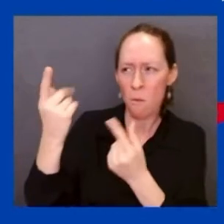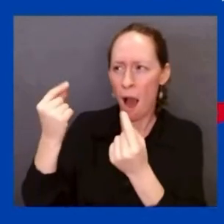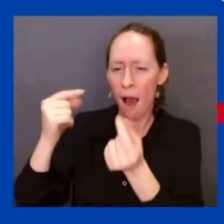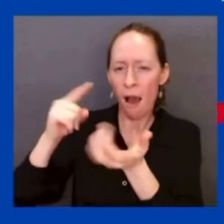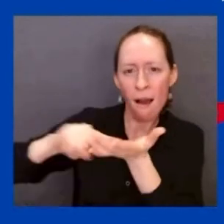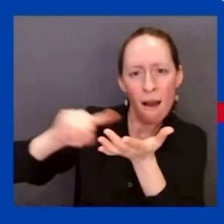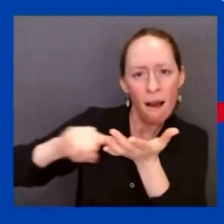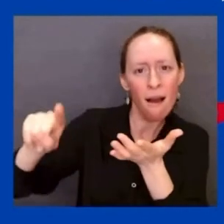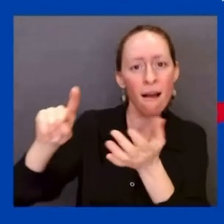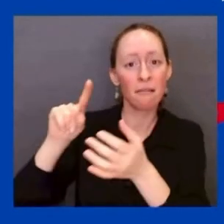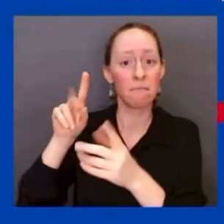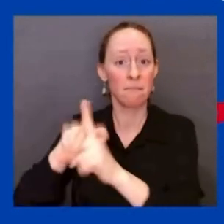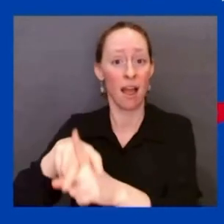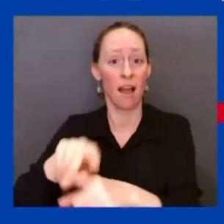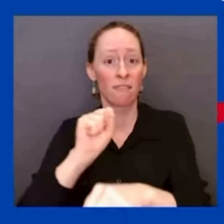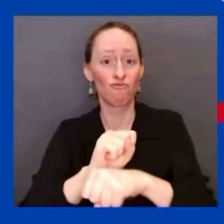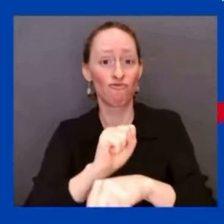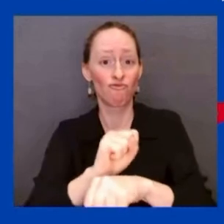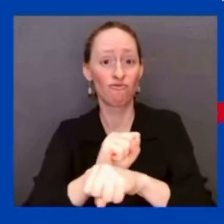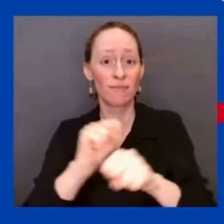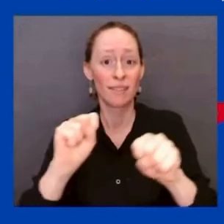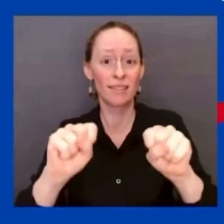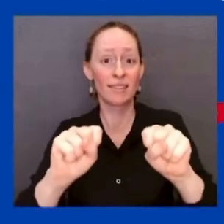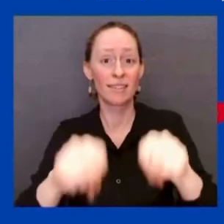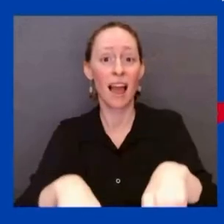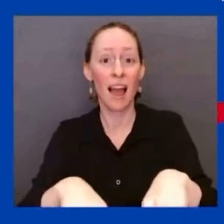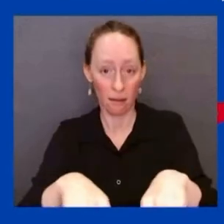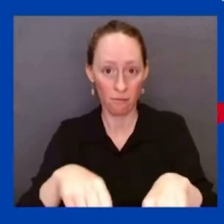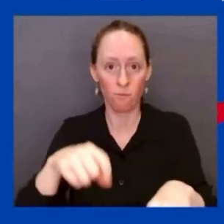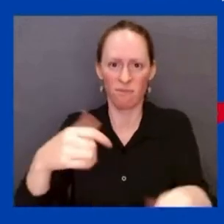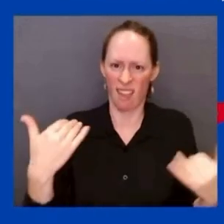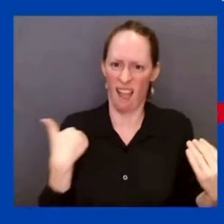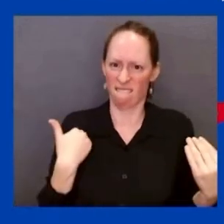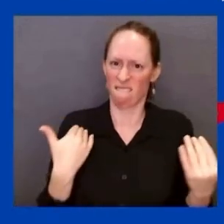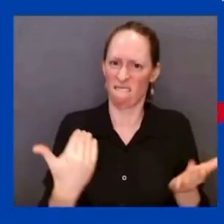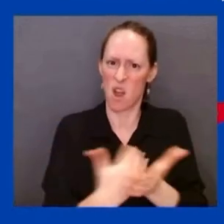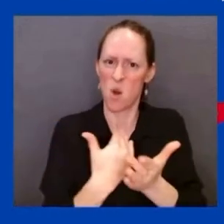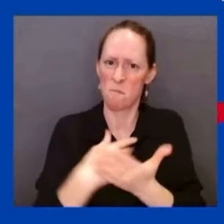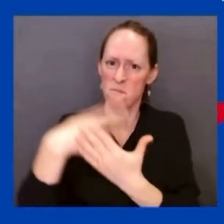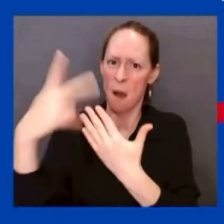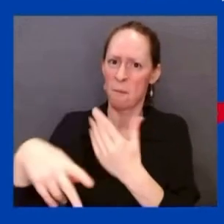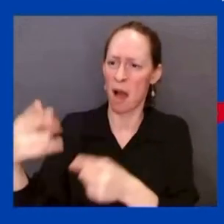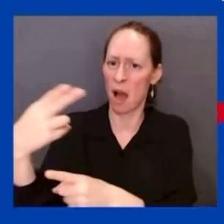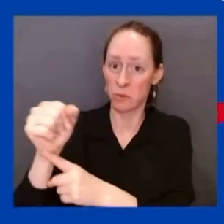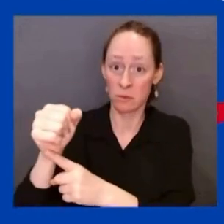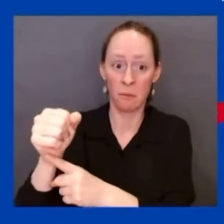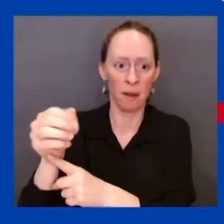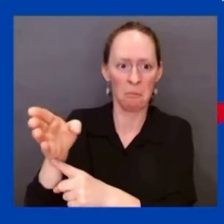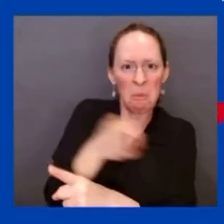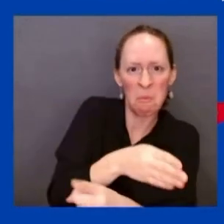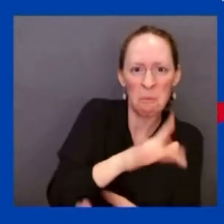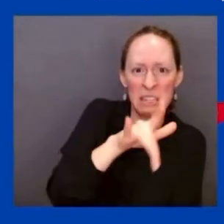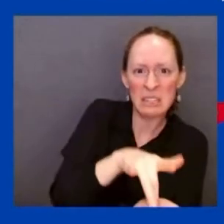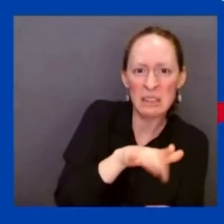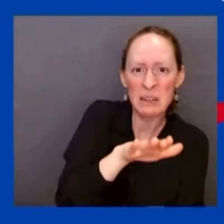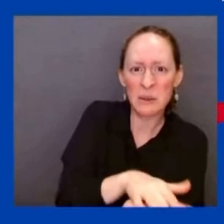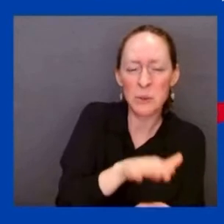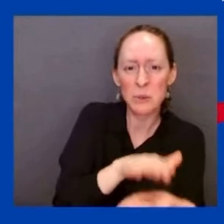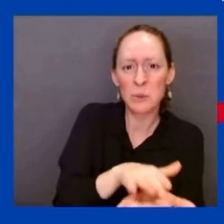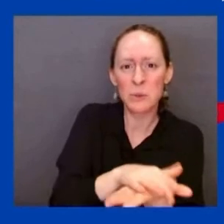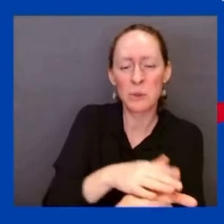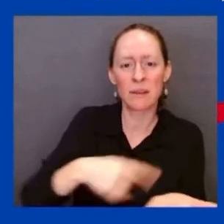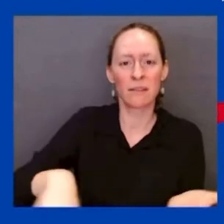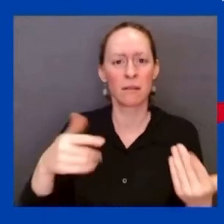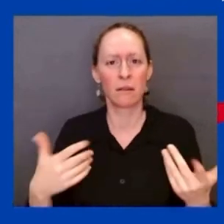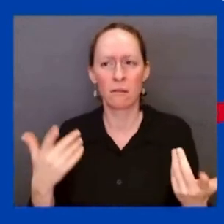they start in high school and even younger, middle school, and they start thinking about their careers and how they're going to